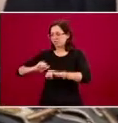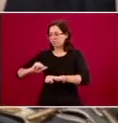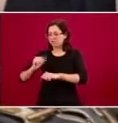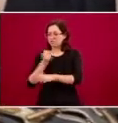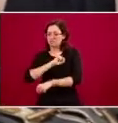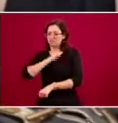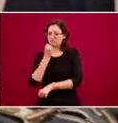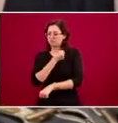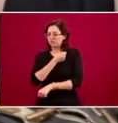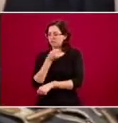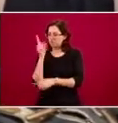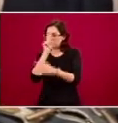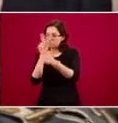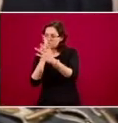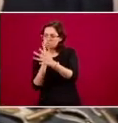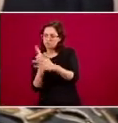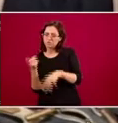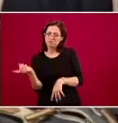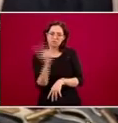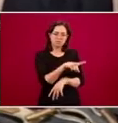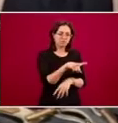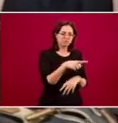what would be the message here?